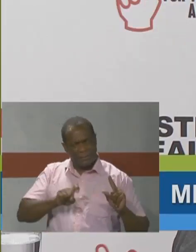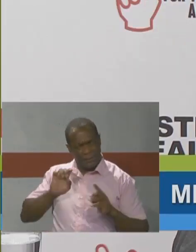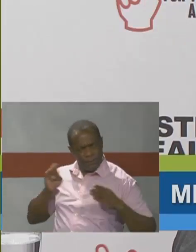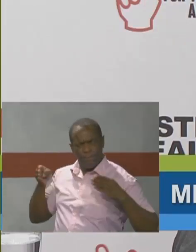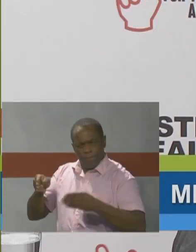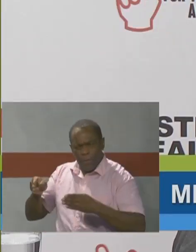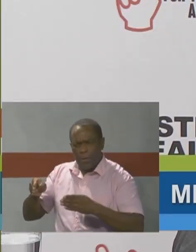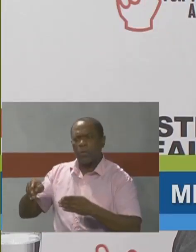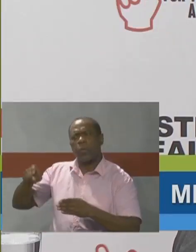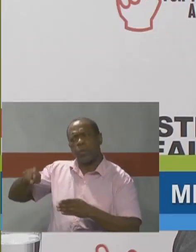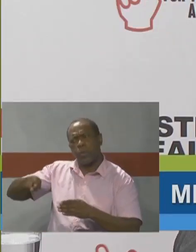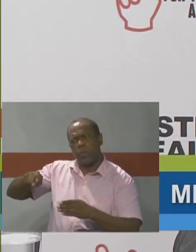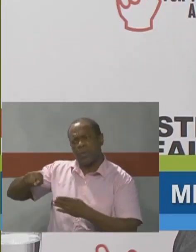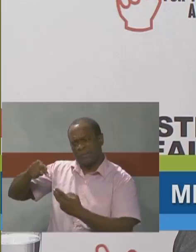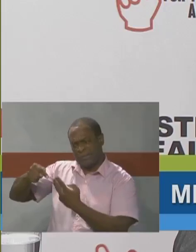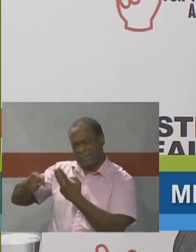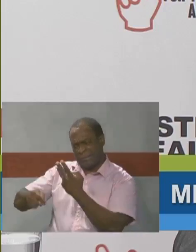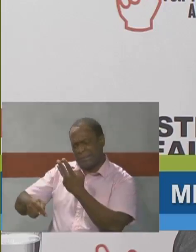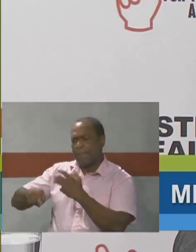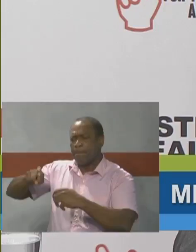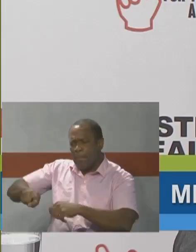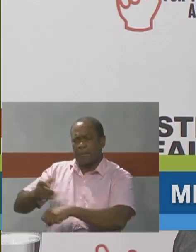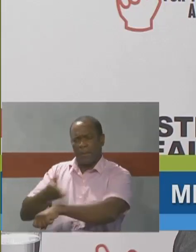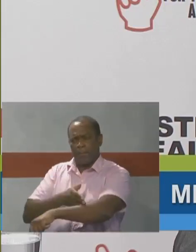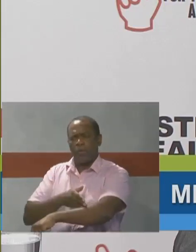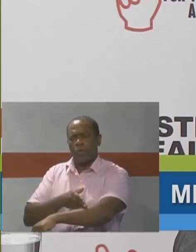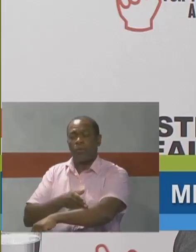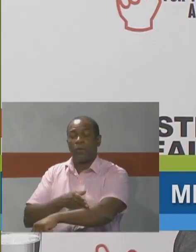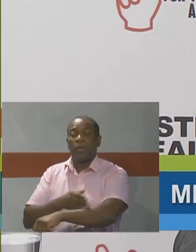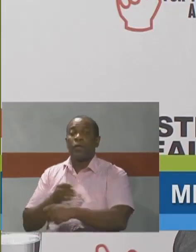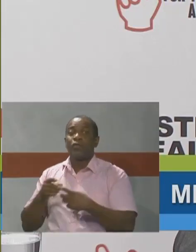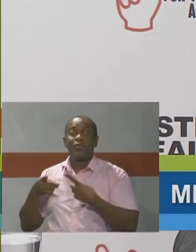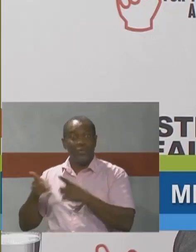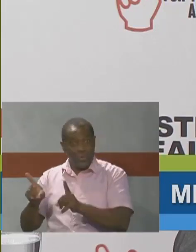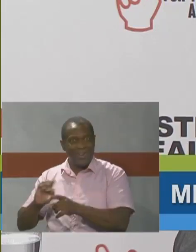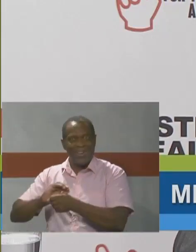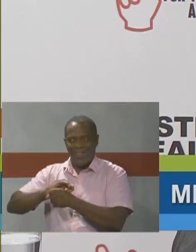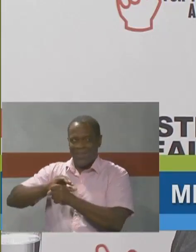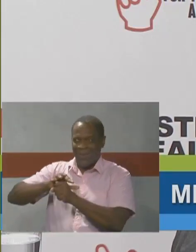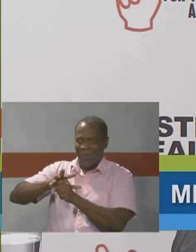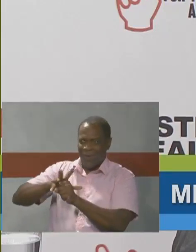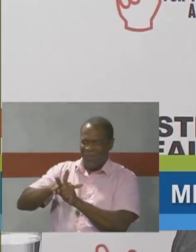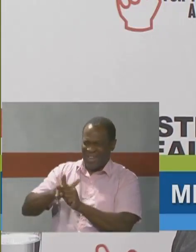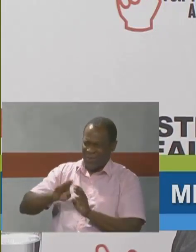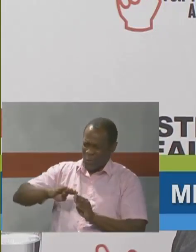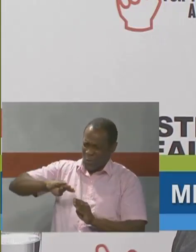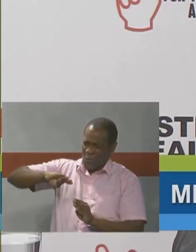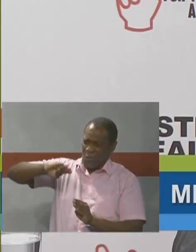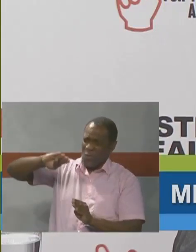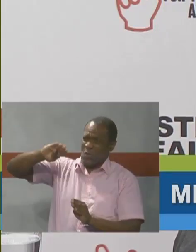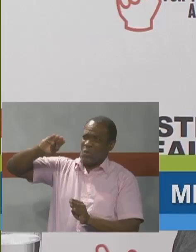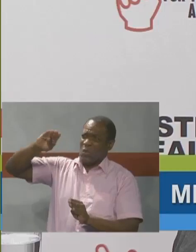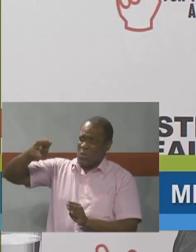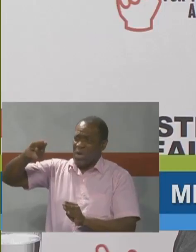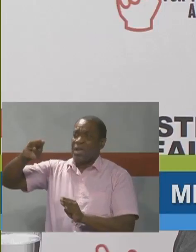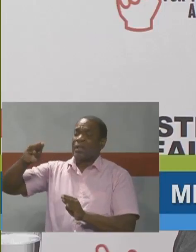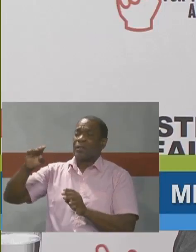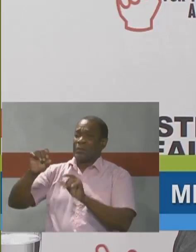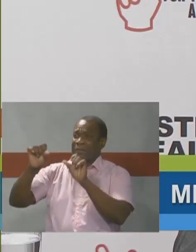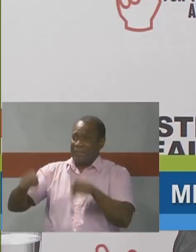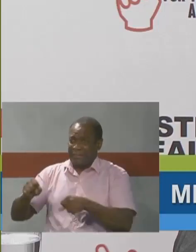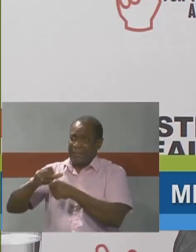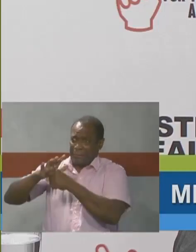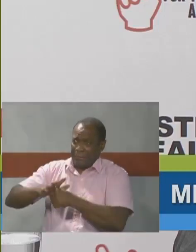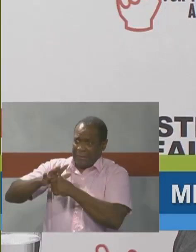these deficiencies really showed up at the height of the pandemic, which is when systems are most strained. So we are grateful for